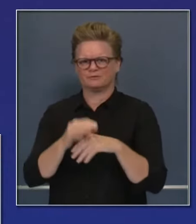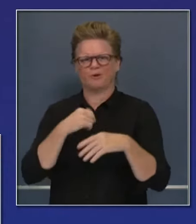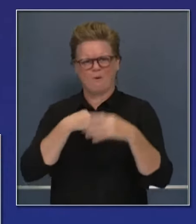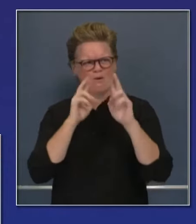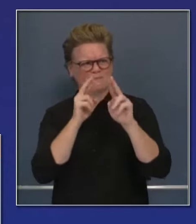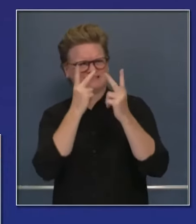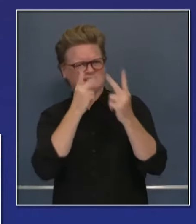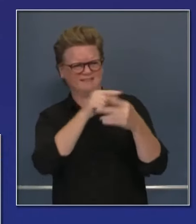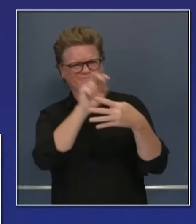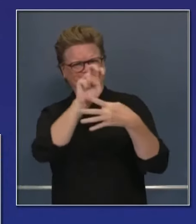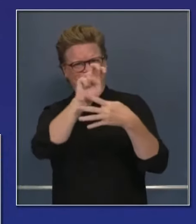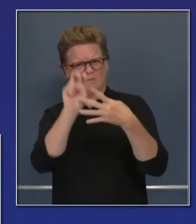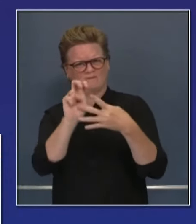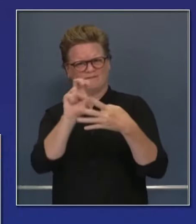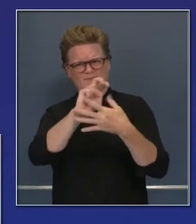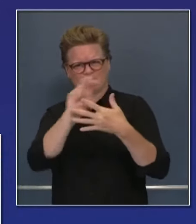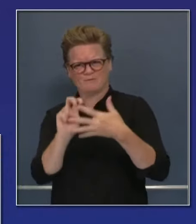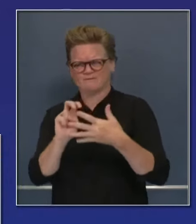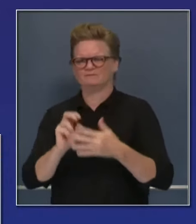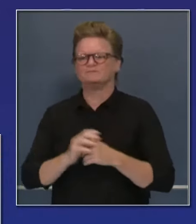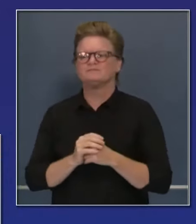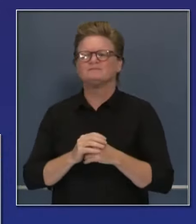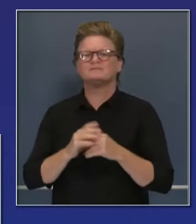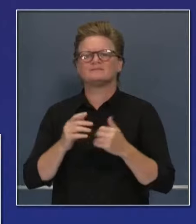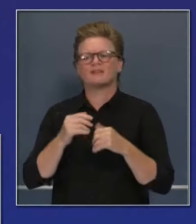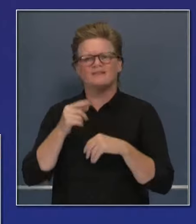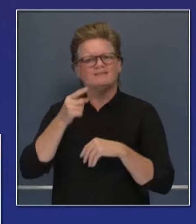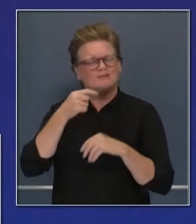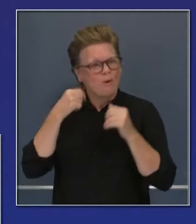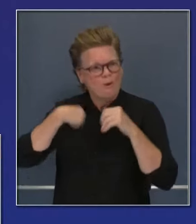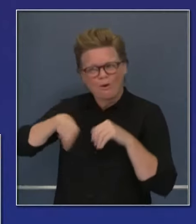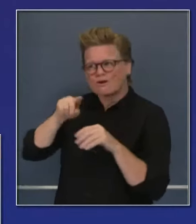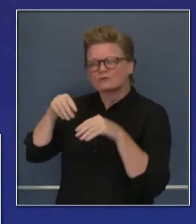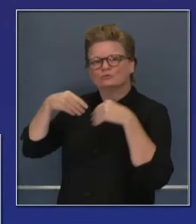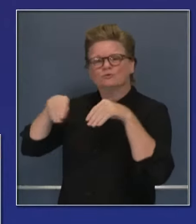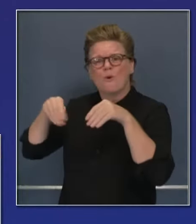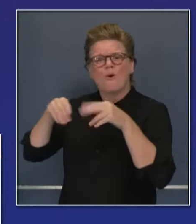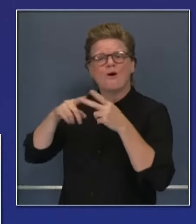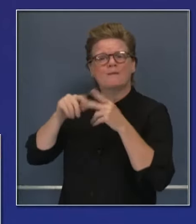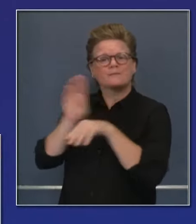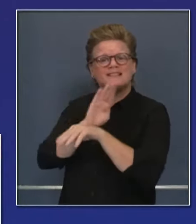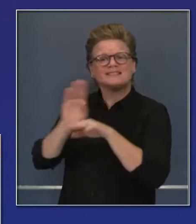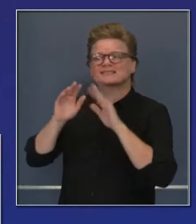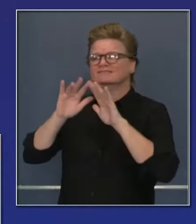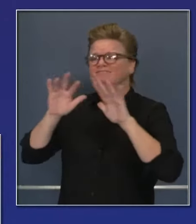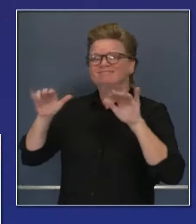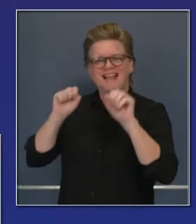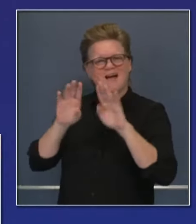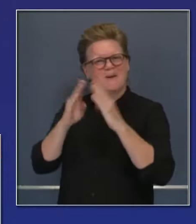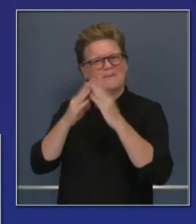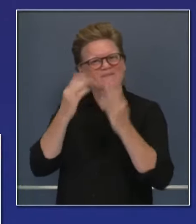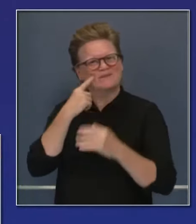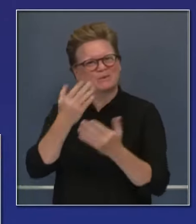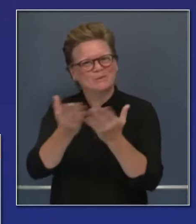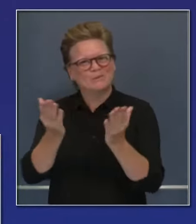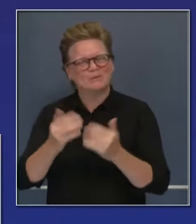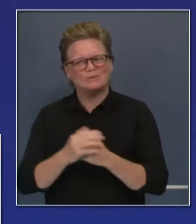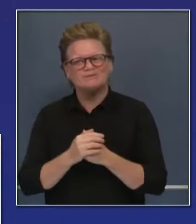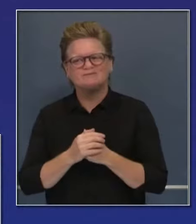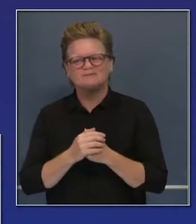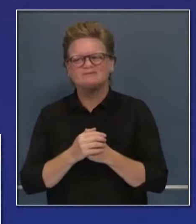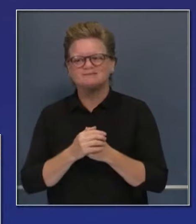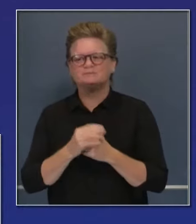which provide more activities and more opportunity to get us closer to normalcy.